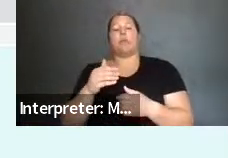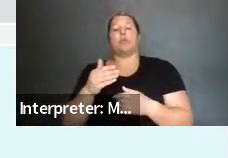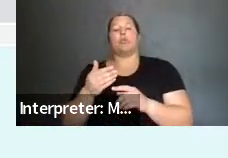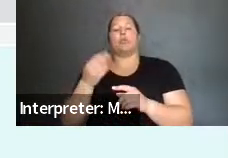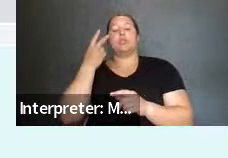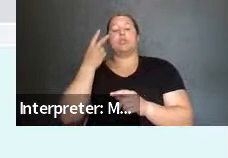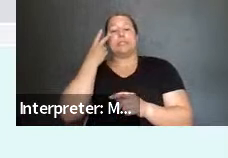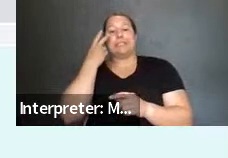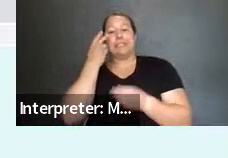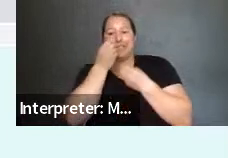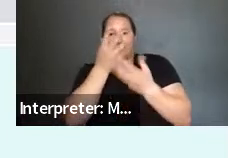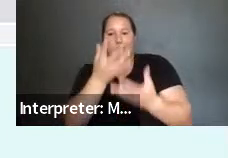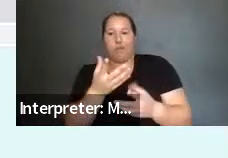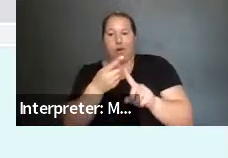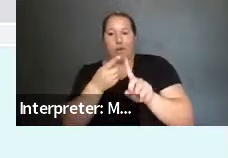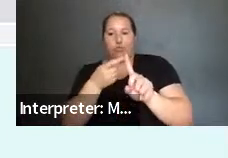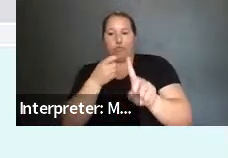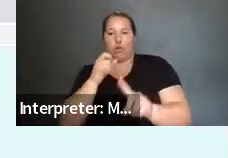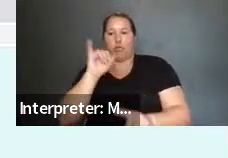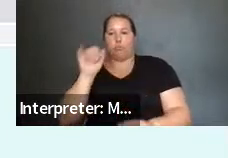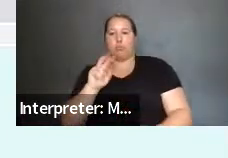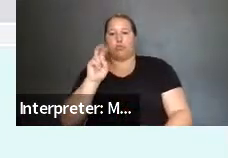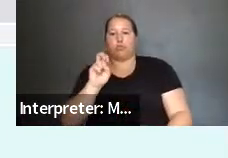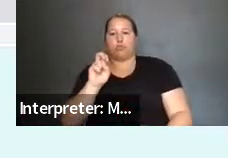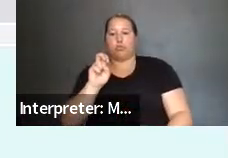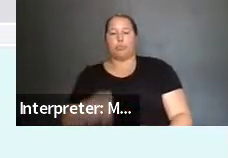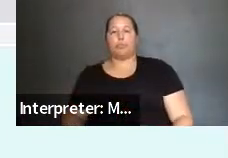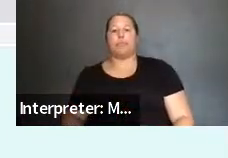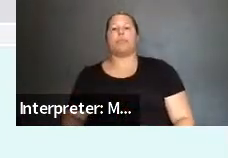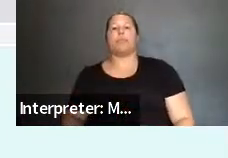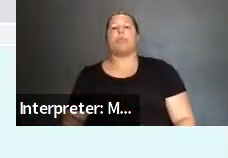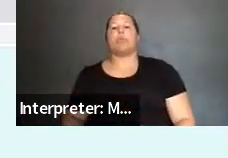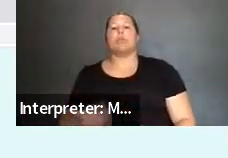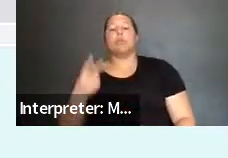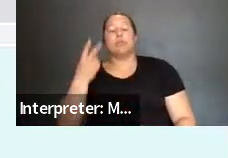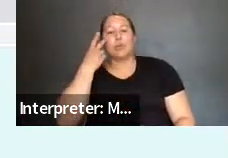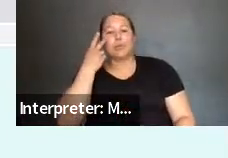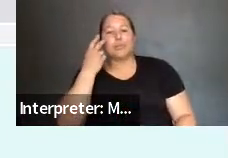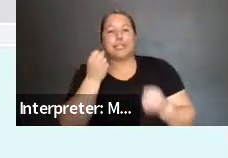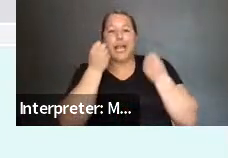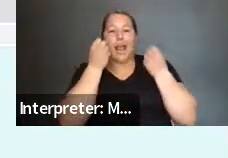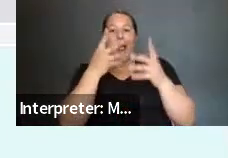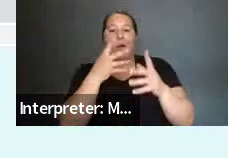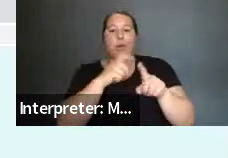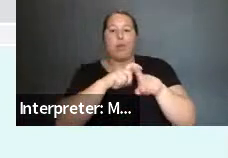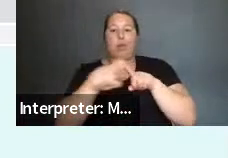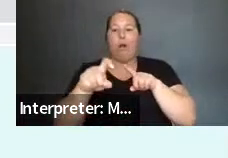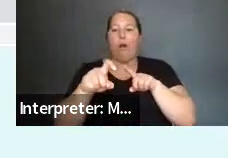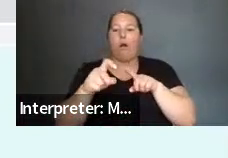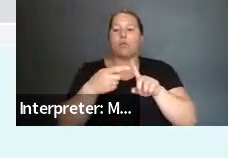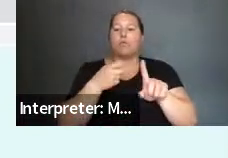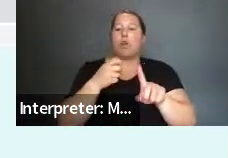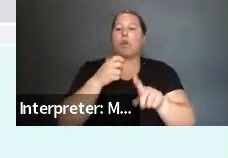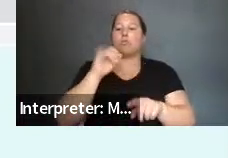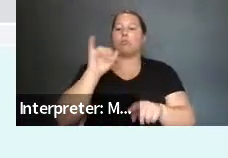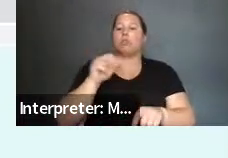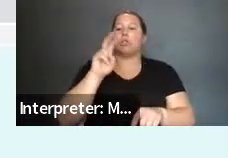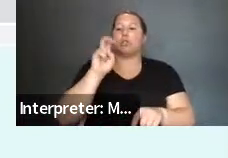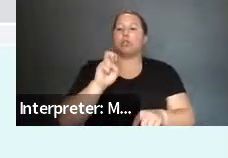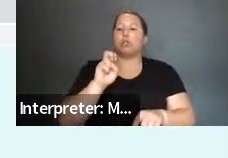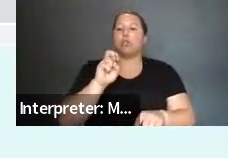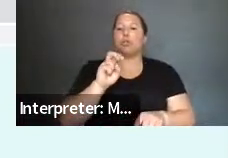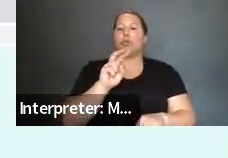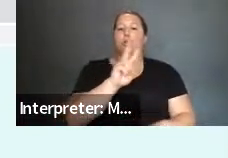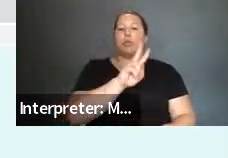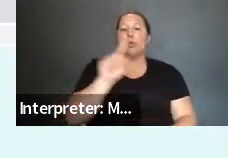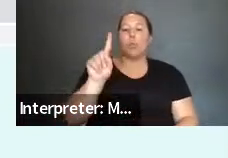you year-to-date data as well. But right here, it tells you how many calls for the month of June were from 211. And